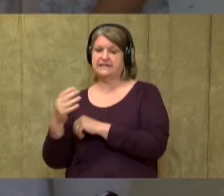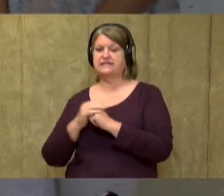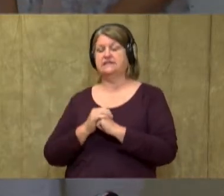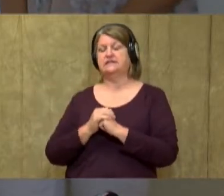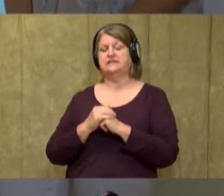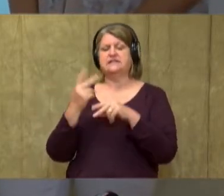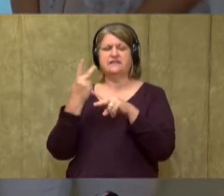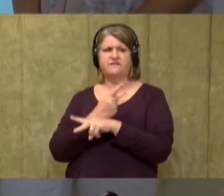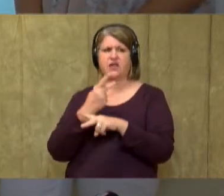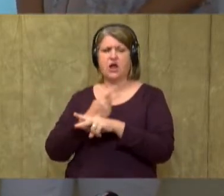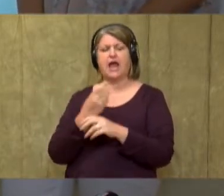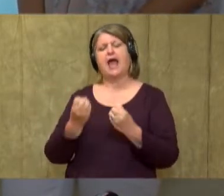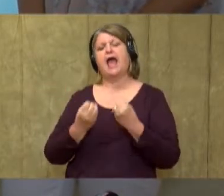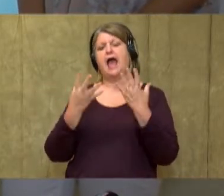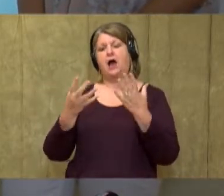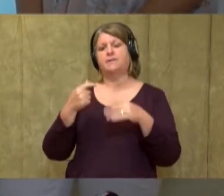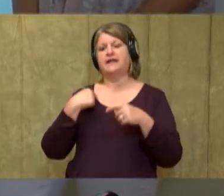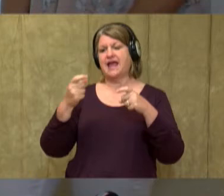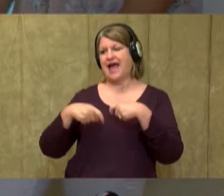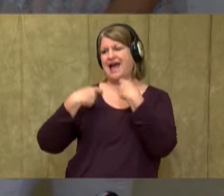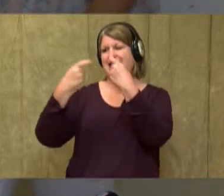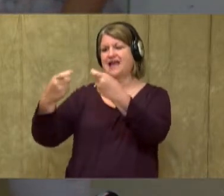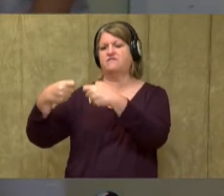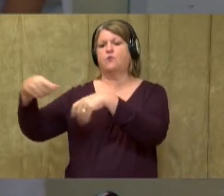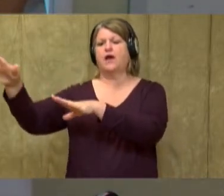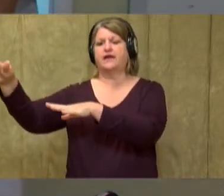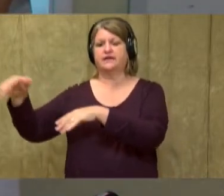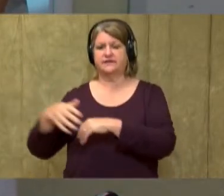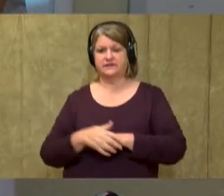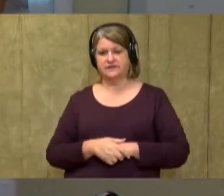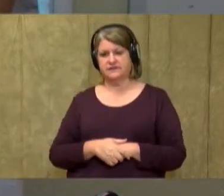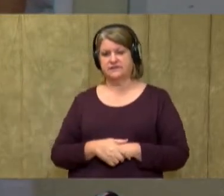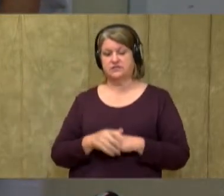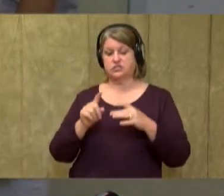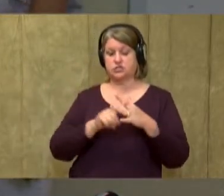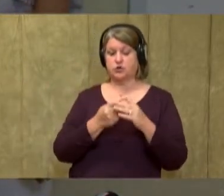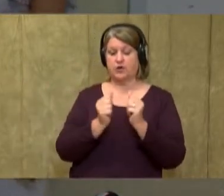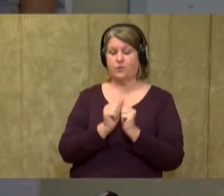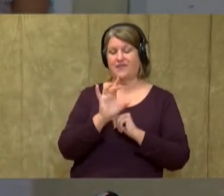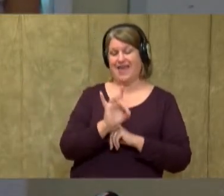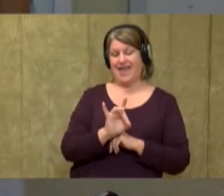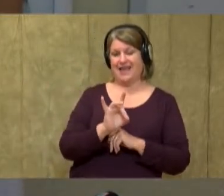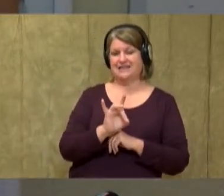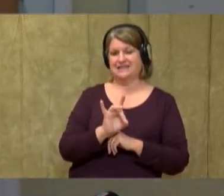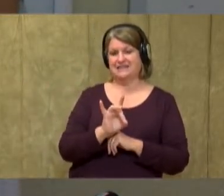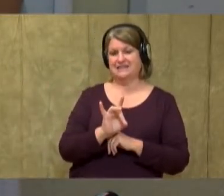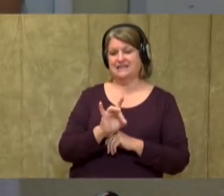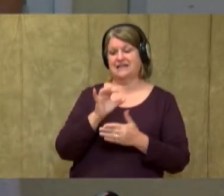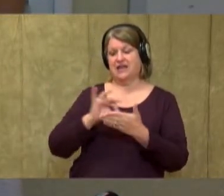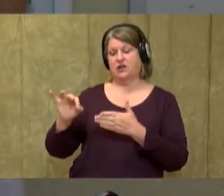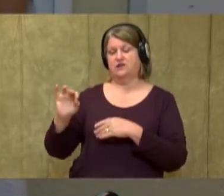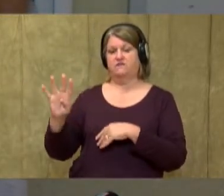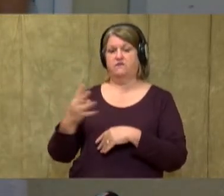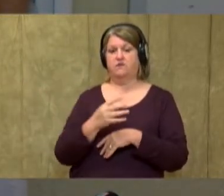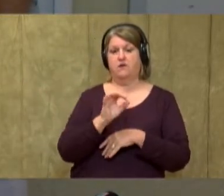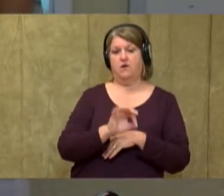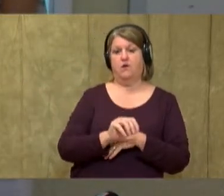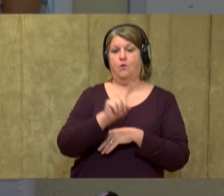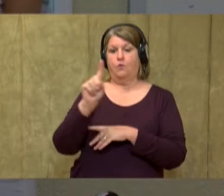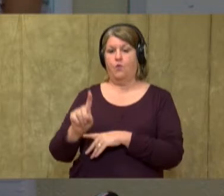to figure out how many I gave away. Starting at 8, counting to 14. Here we go.